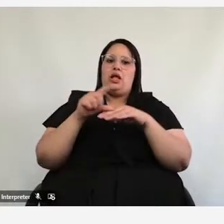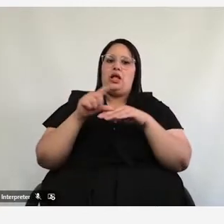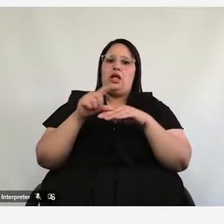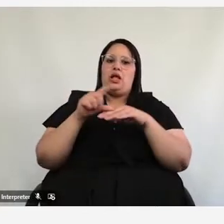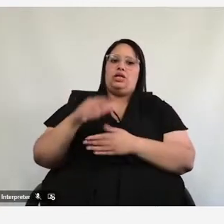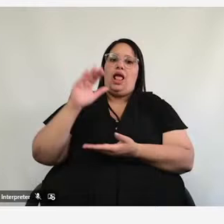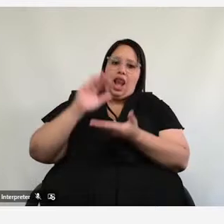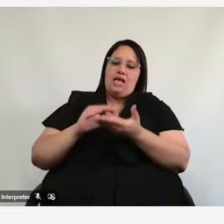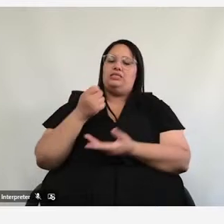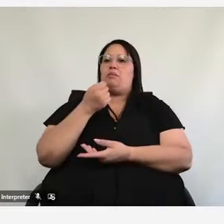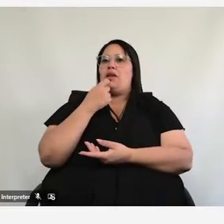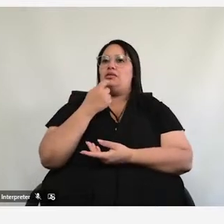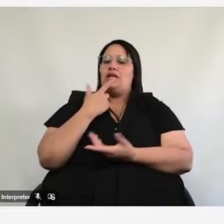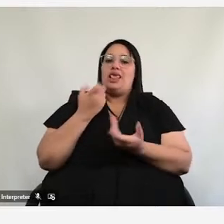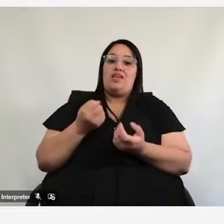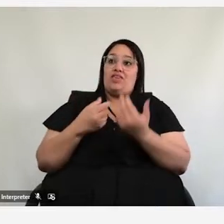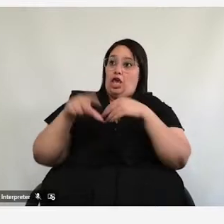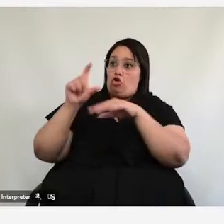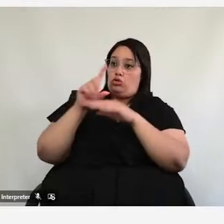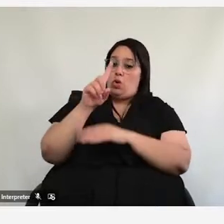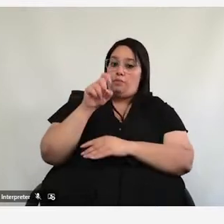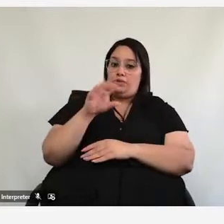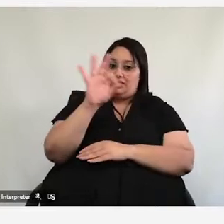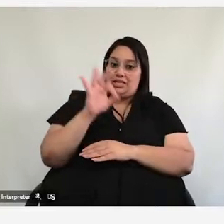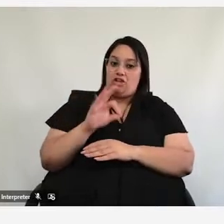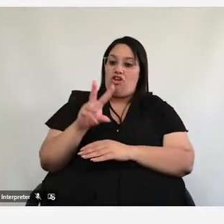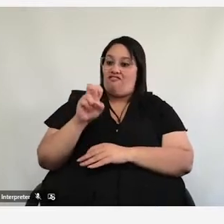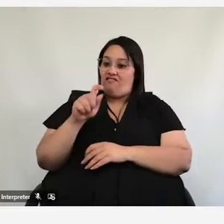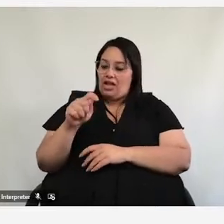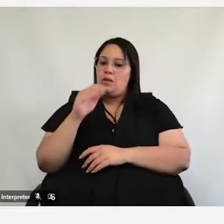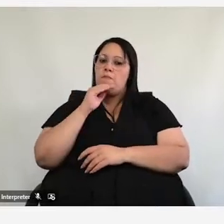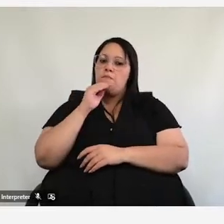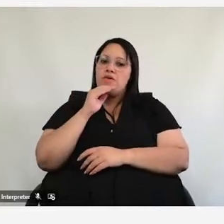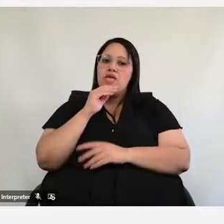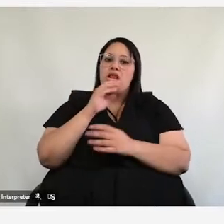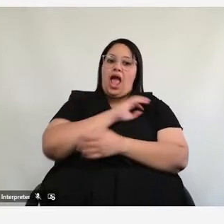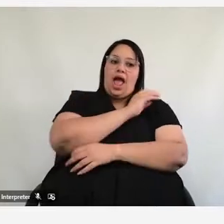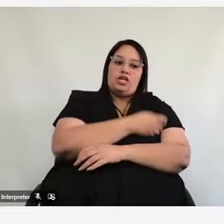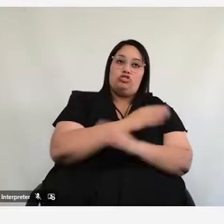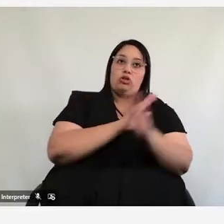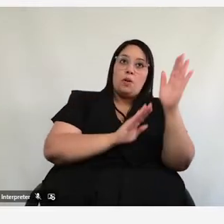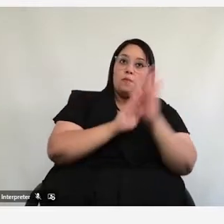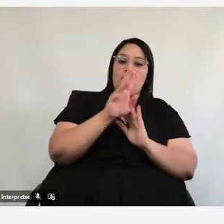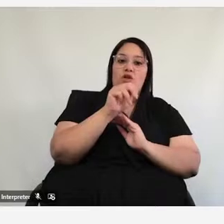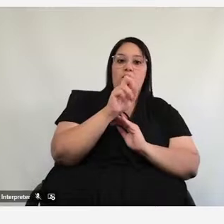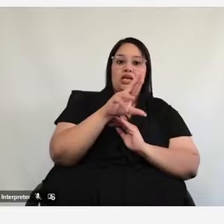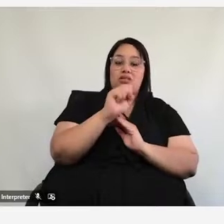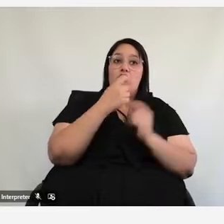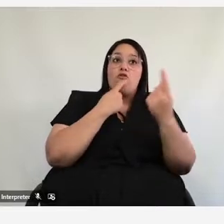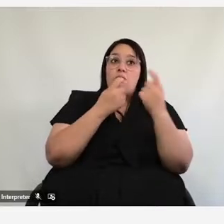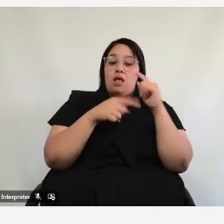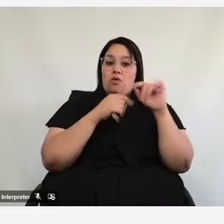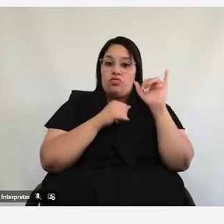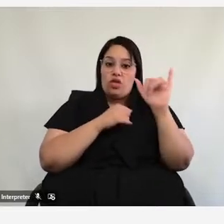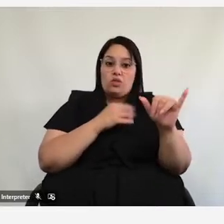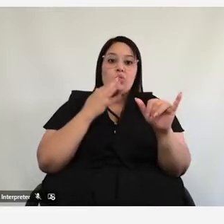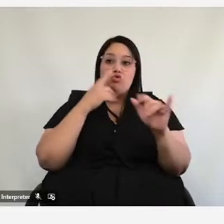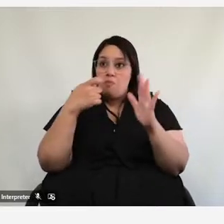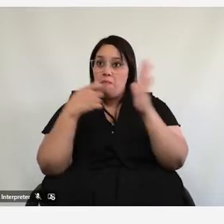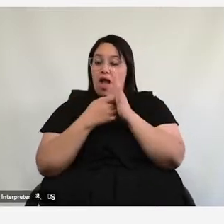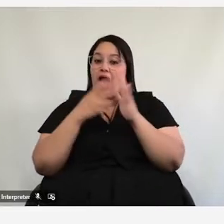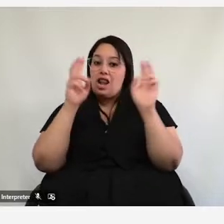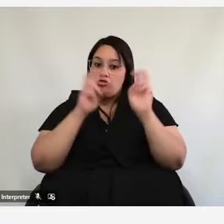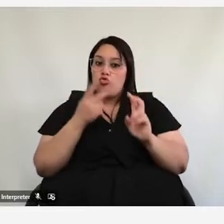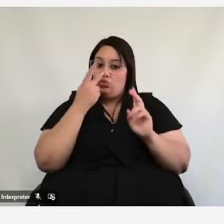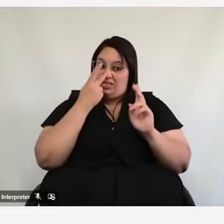less medicine. If there's an increase of 1% on VAT, then the energy hike from NERSA that they're complaining about, when you buy your electricity,